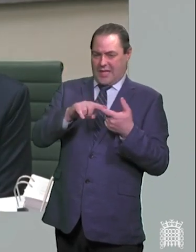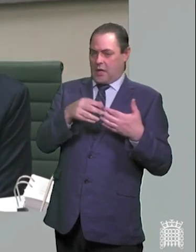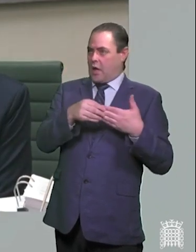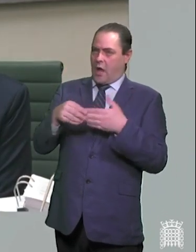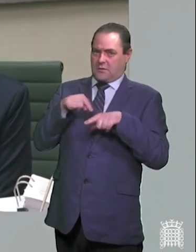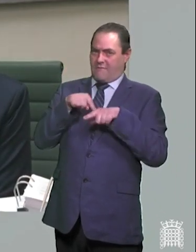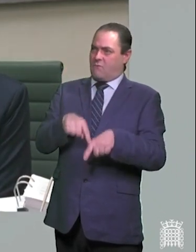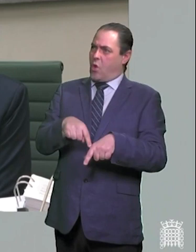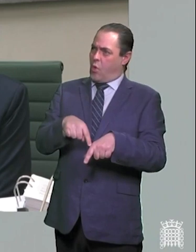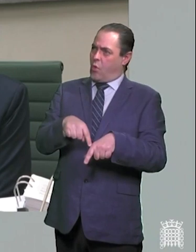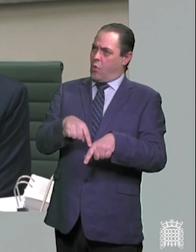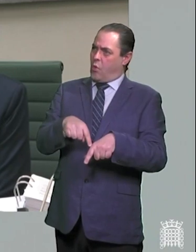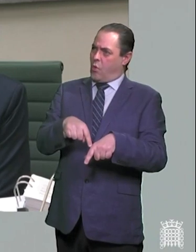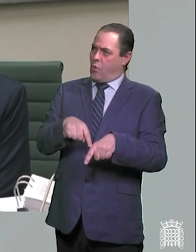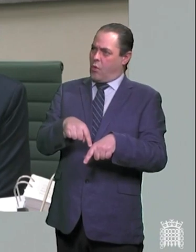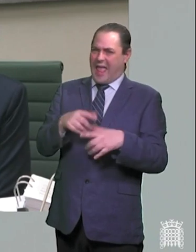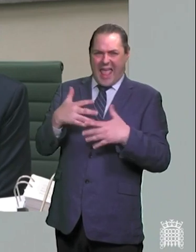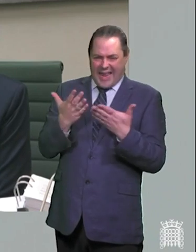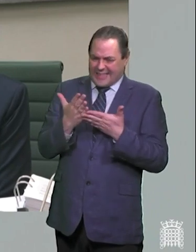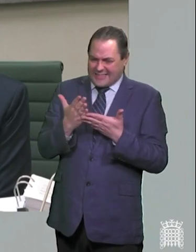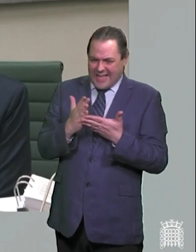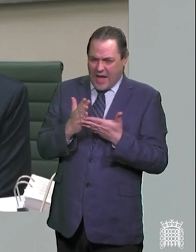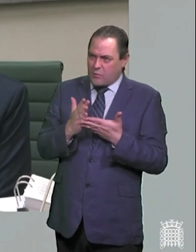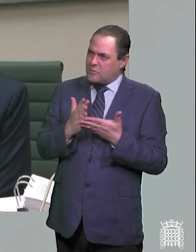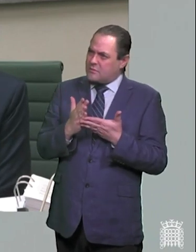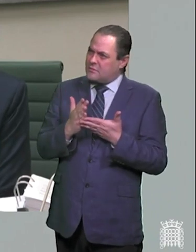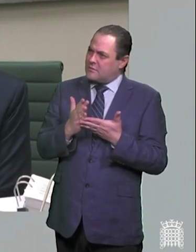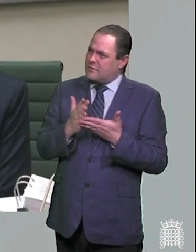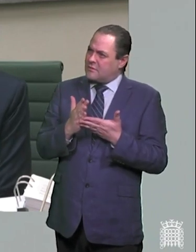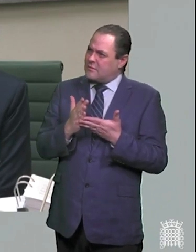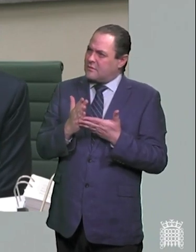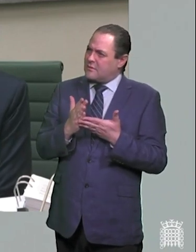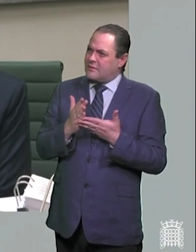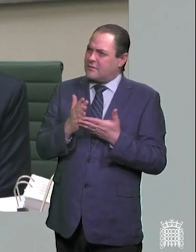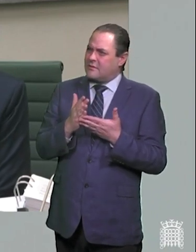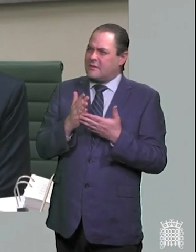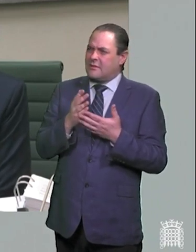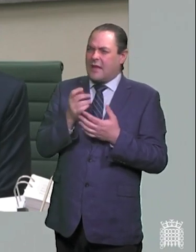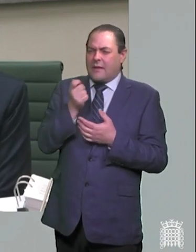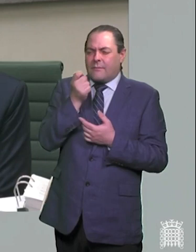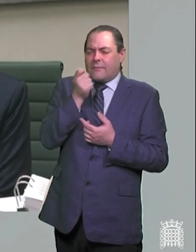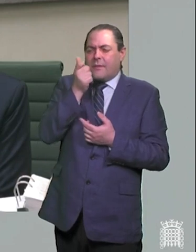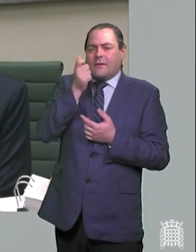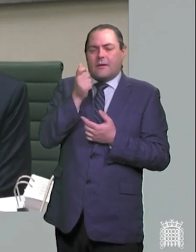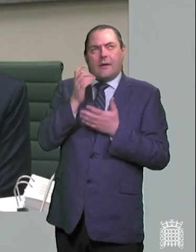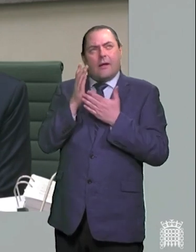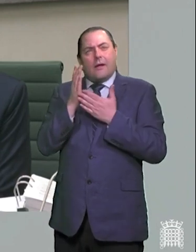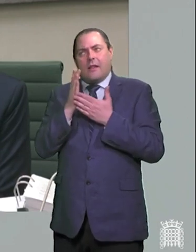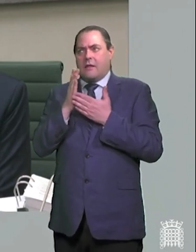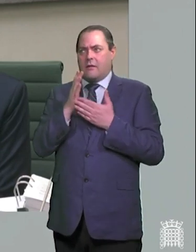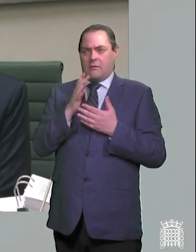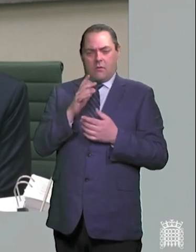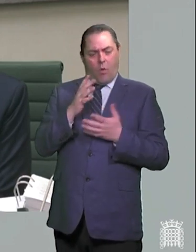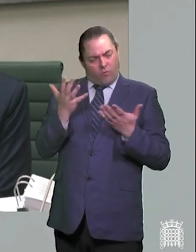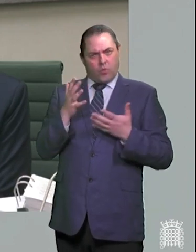followed, and there was any doubt about it, there was the most thinnest scintilla of doubt about it, well, you'd want